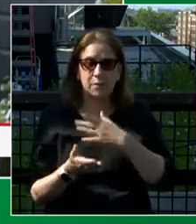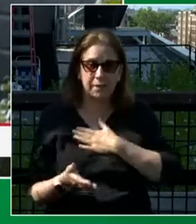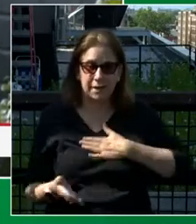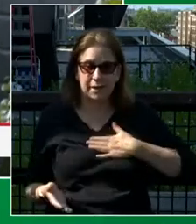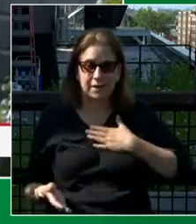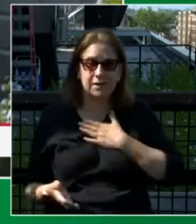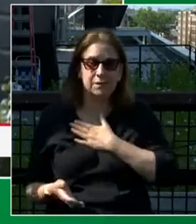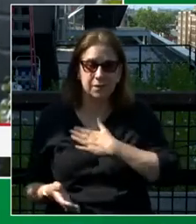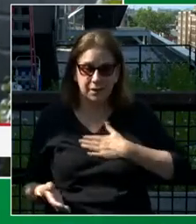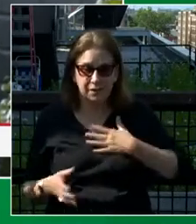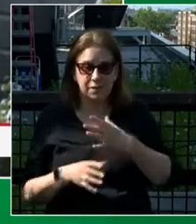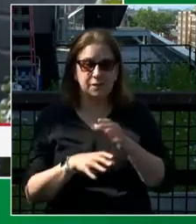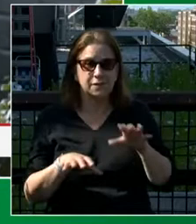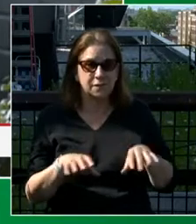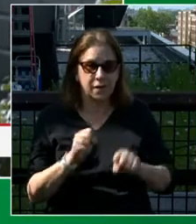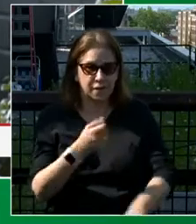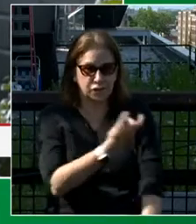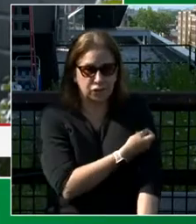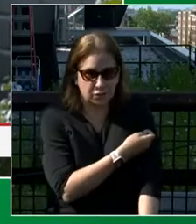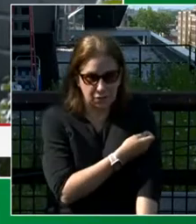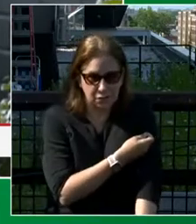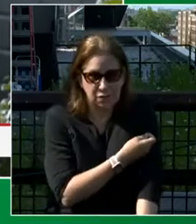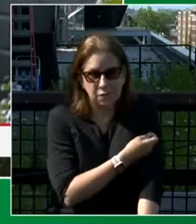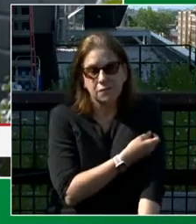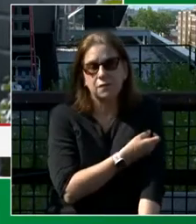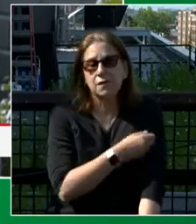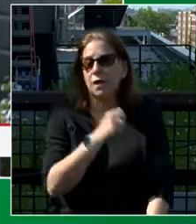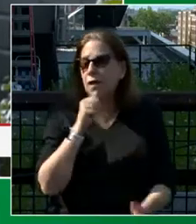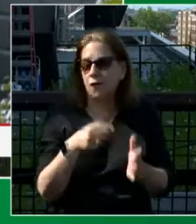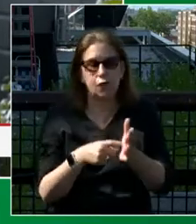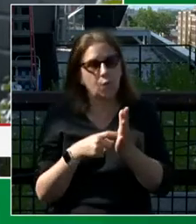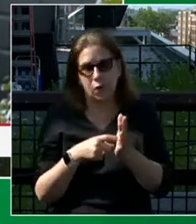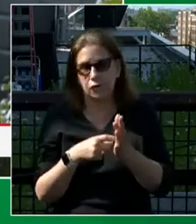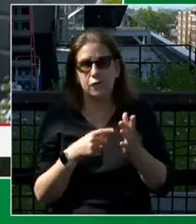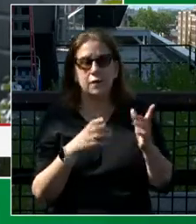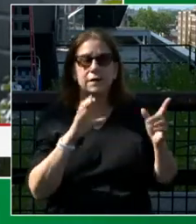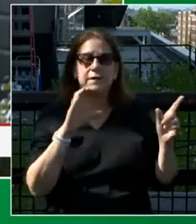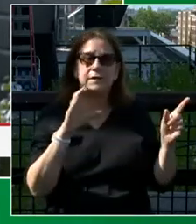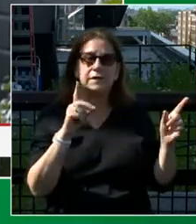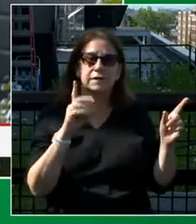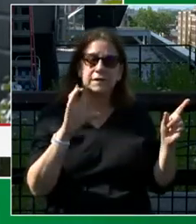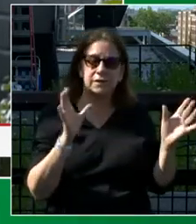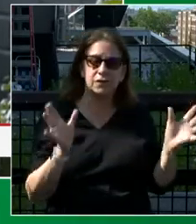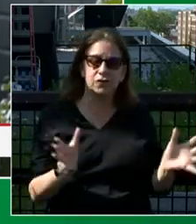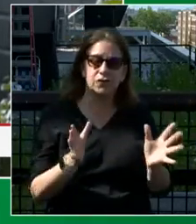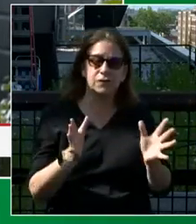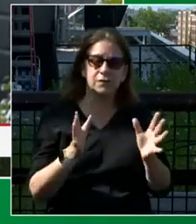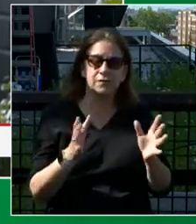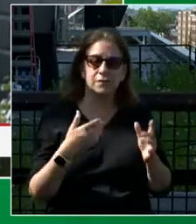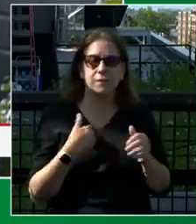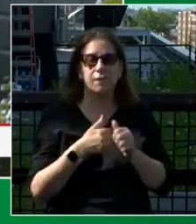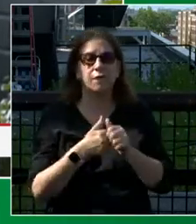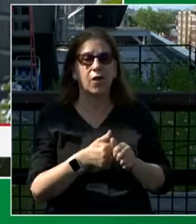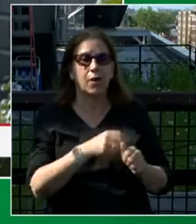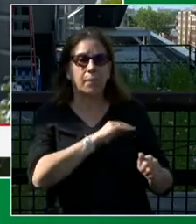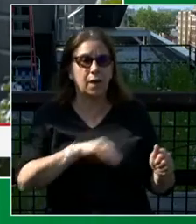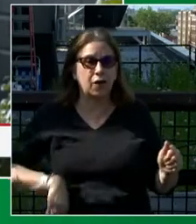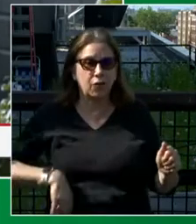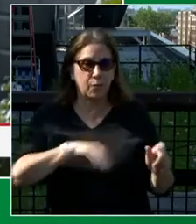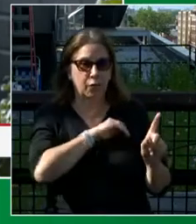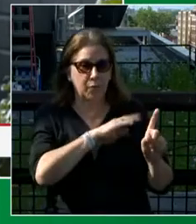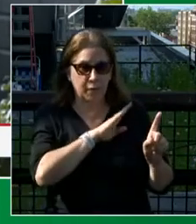it's not mandated. We are aligning with CDC and in DC, the mayor's guidance. So actually next week, we will not